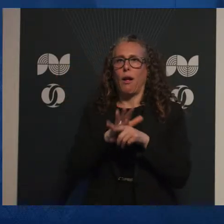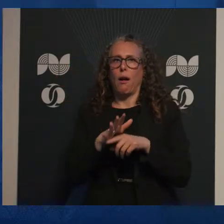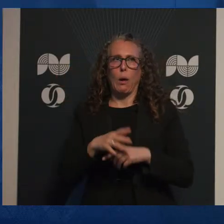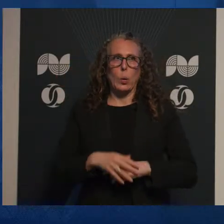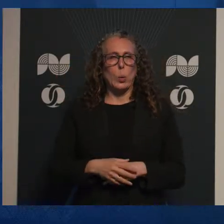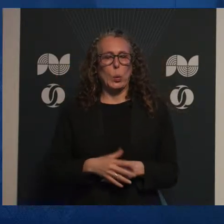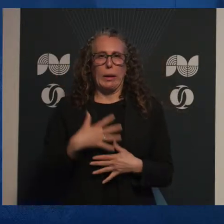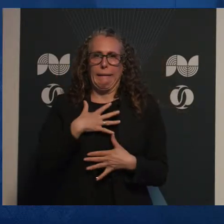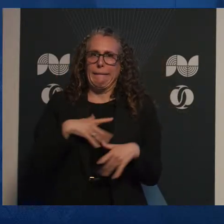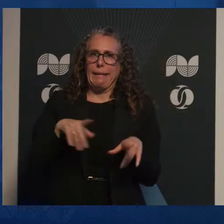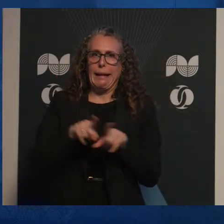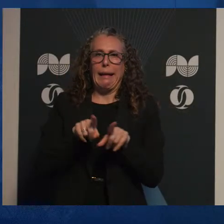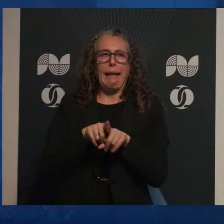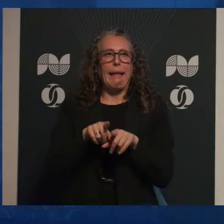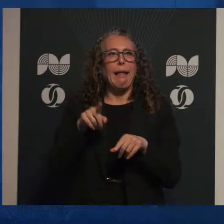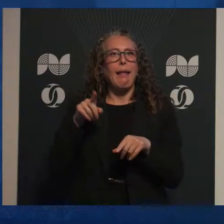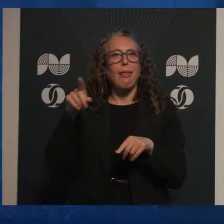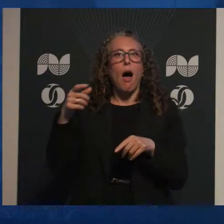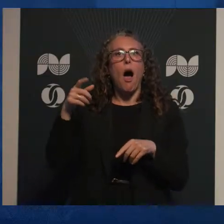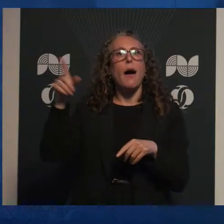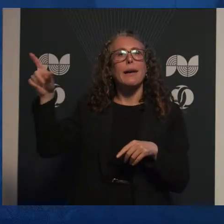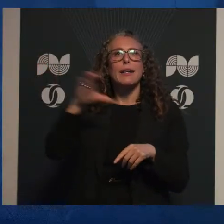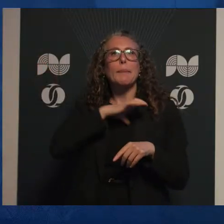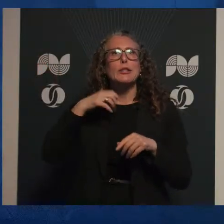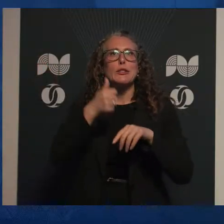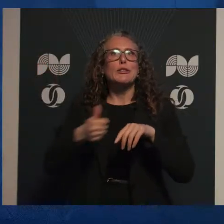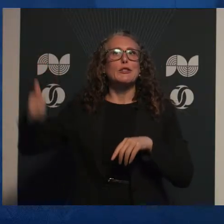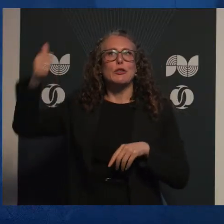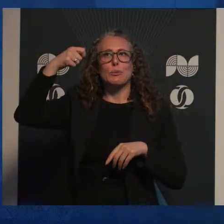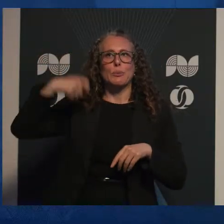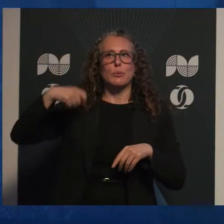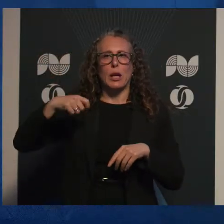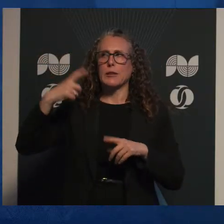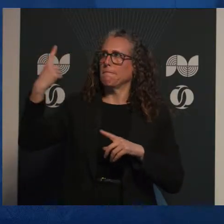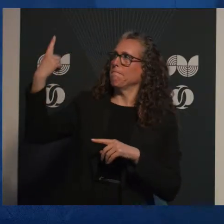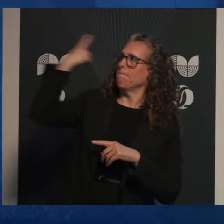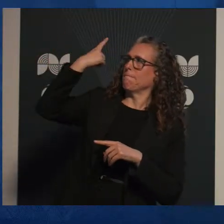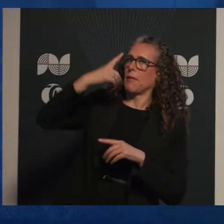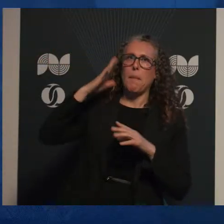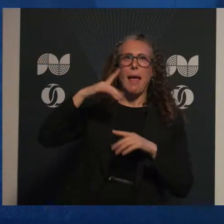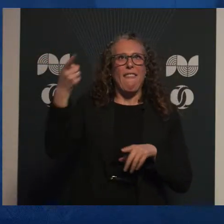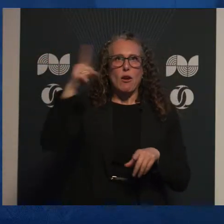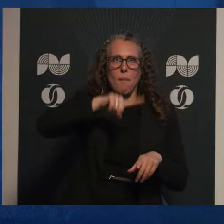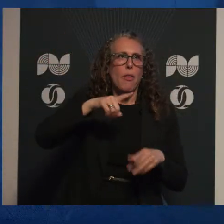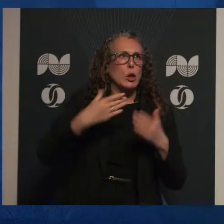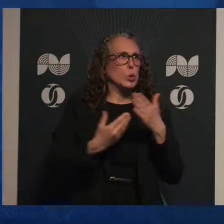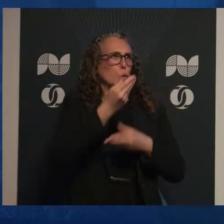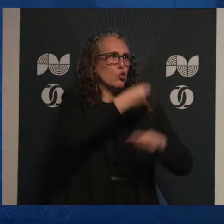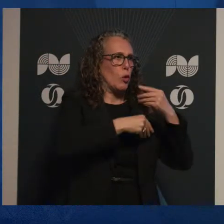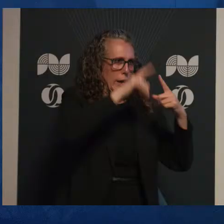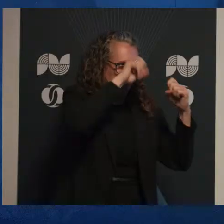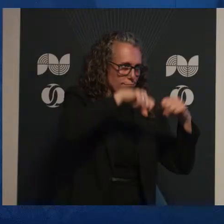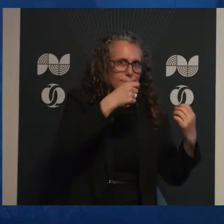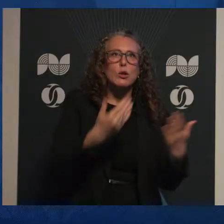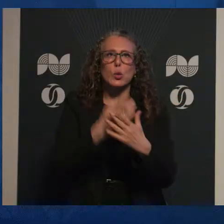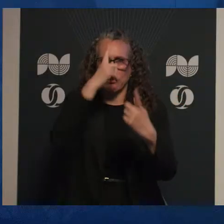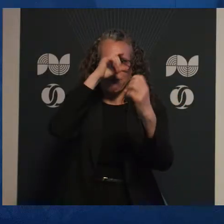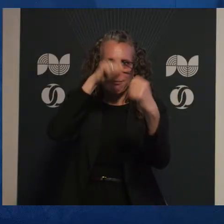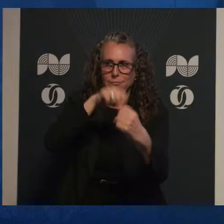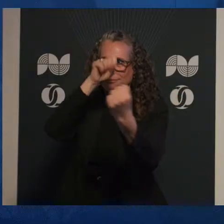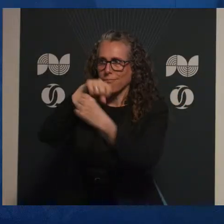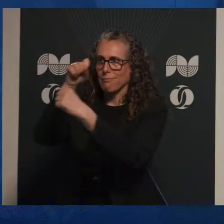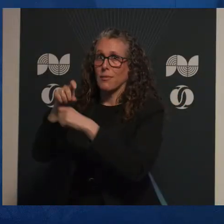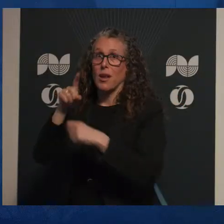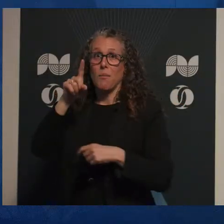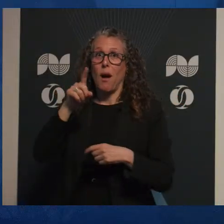instruction from the president of the Commission to conclude a major trade deal each and every month. But to be frank, that's only a half just a